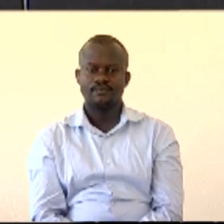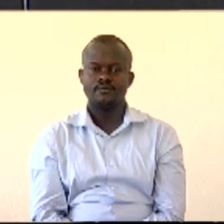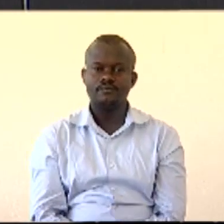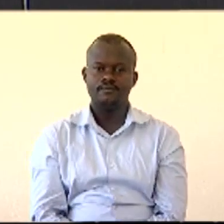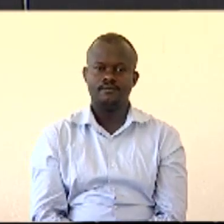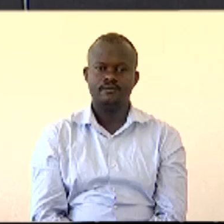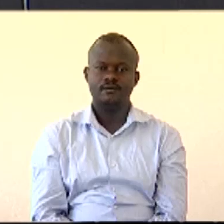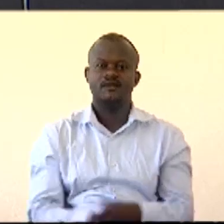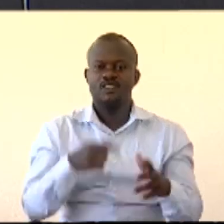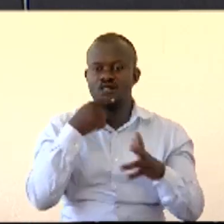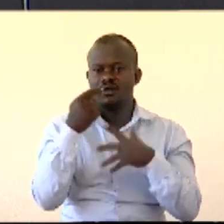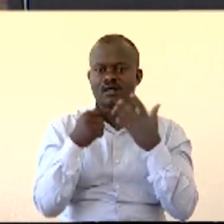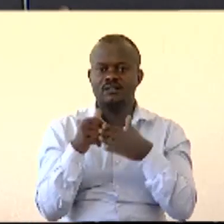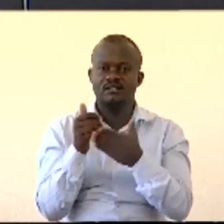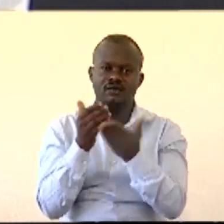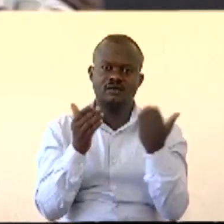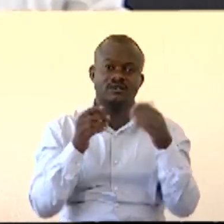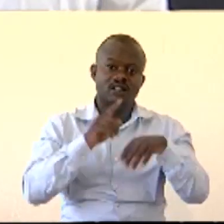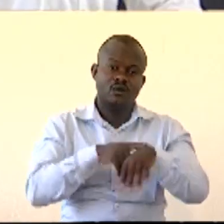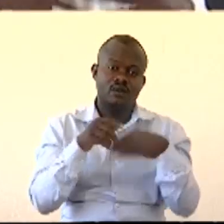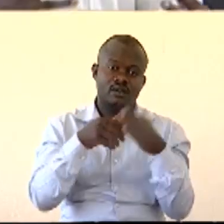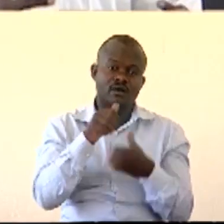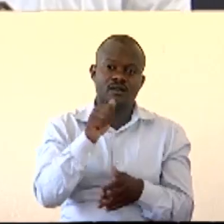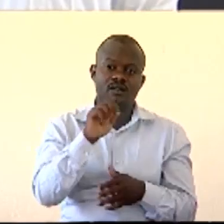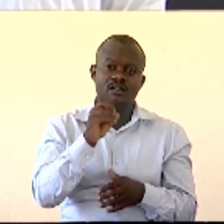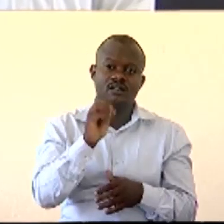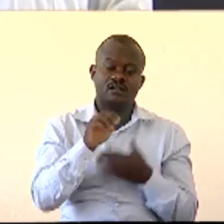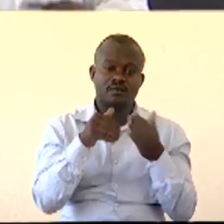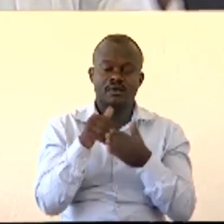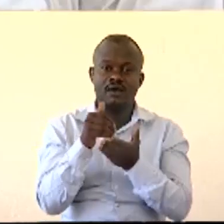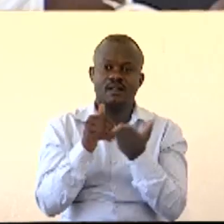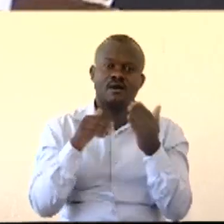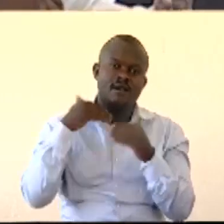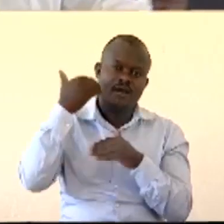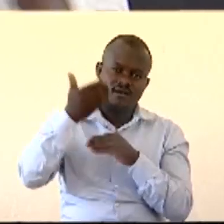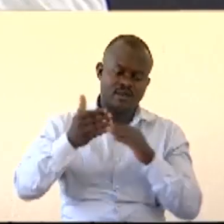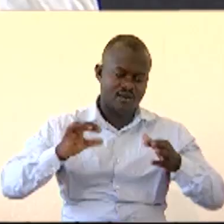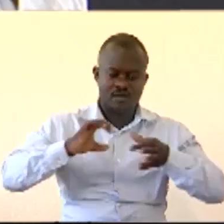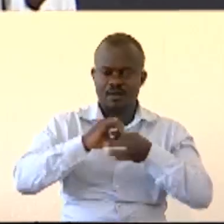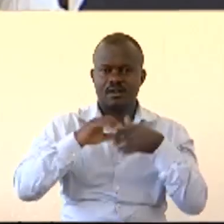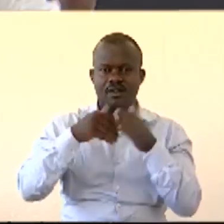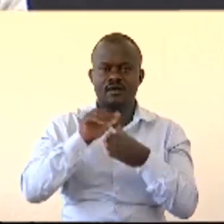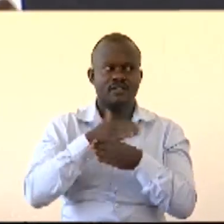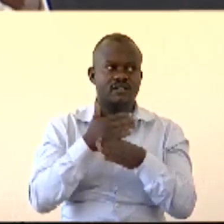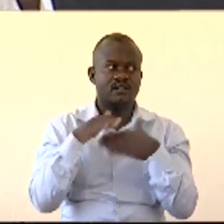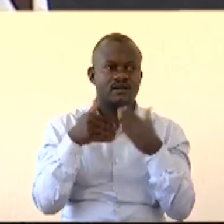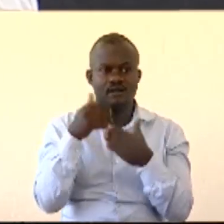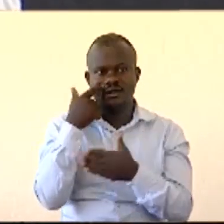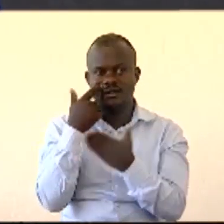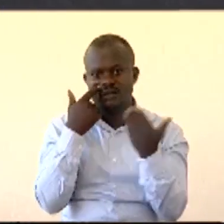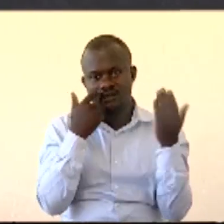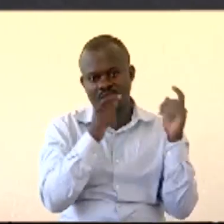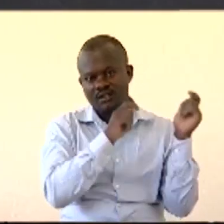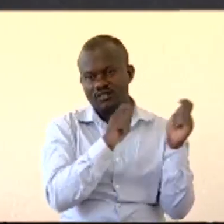ions. So that is when the atom or a molecule, after combining and sharing and transferring of